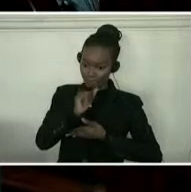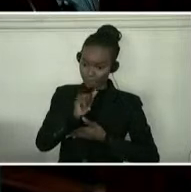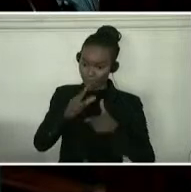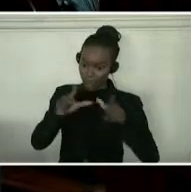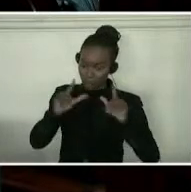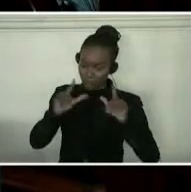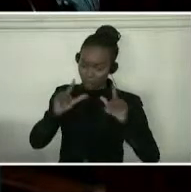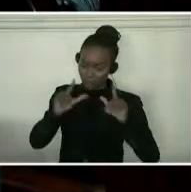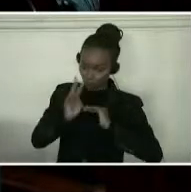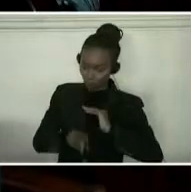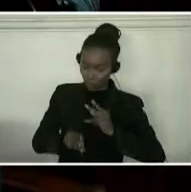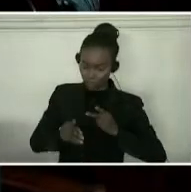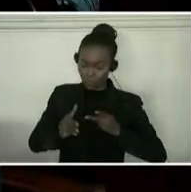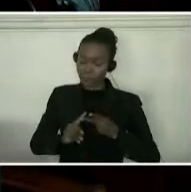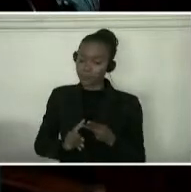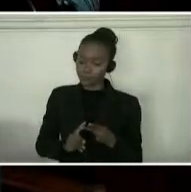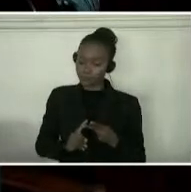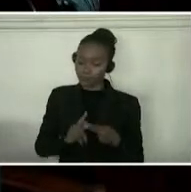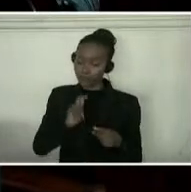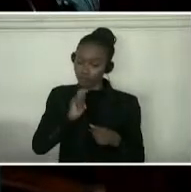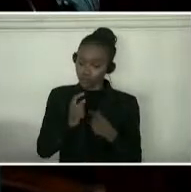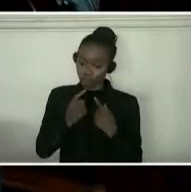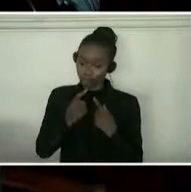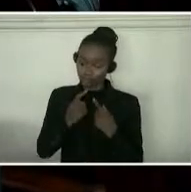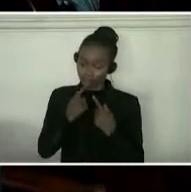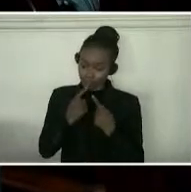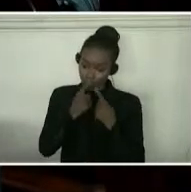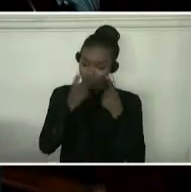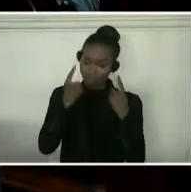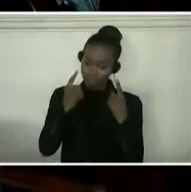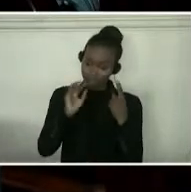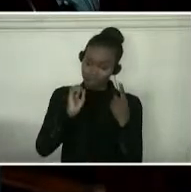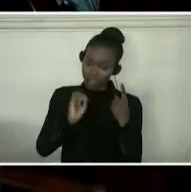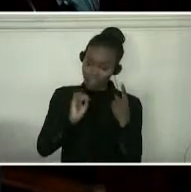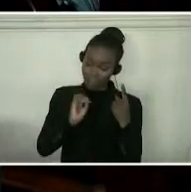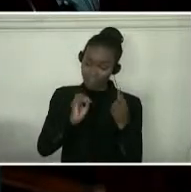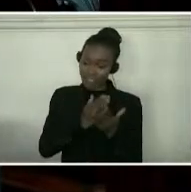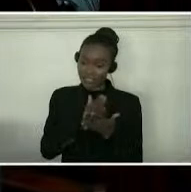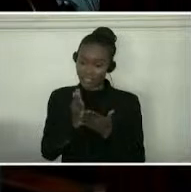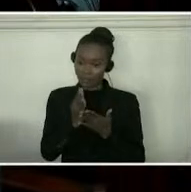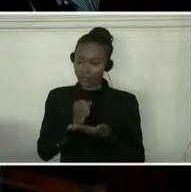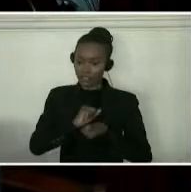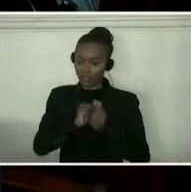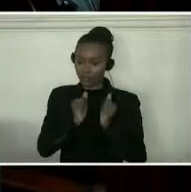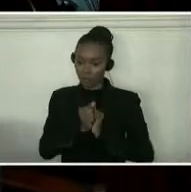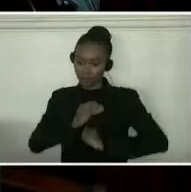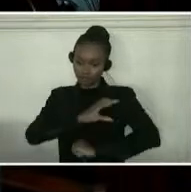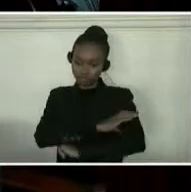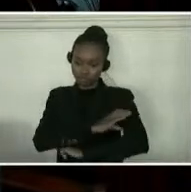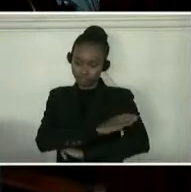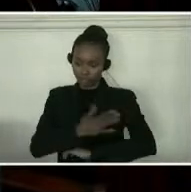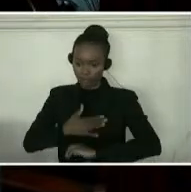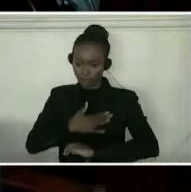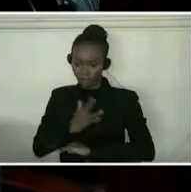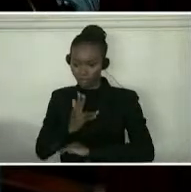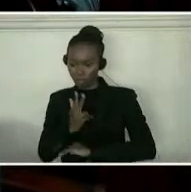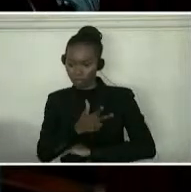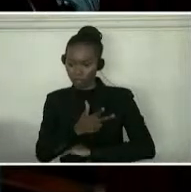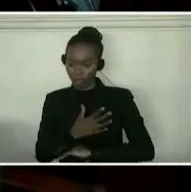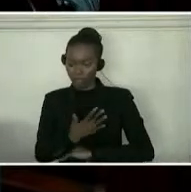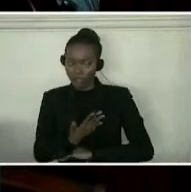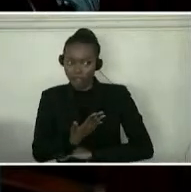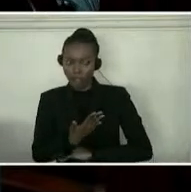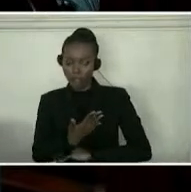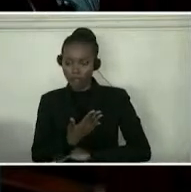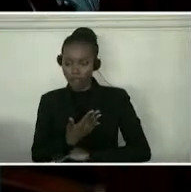also an outcry out today on our embassy that some sports codes feel a bit neglected like